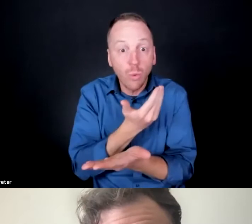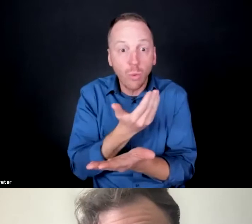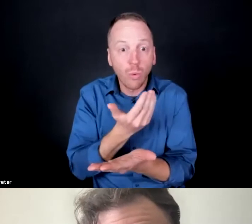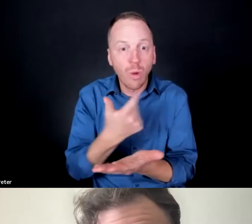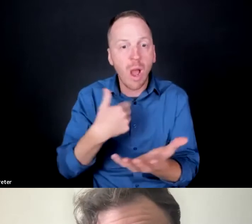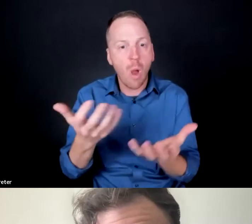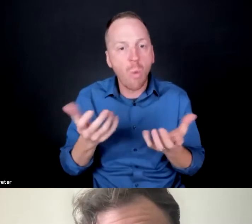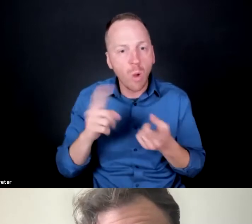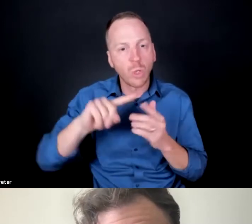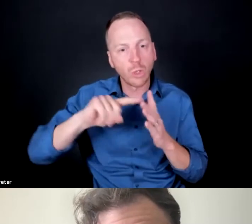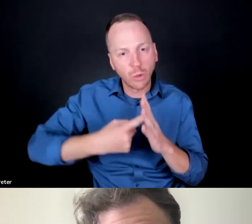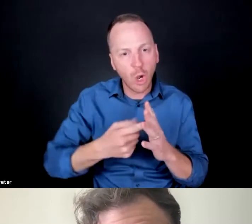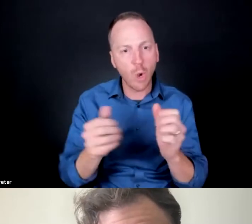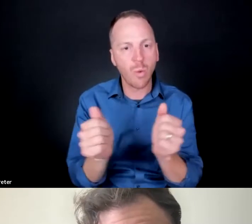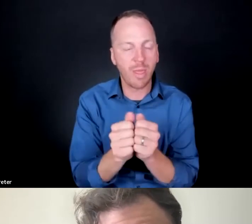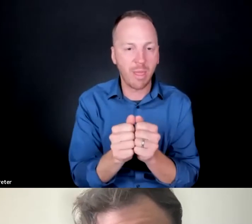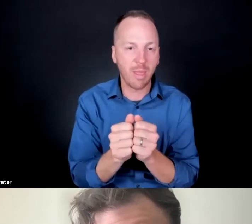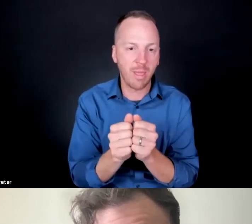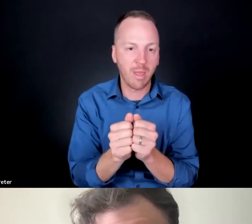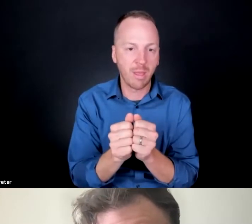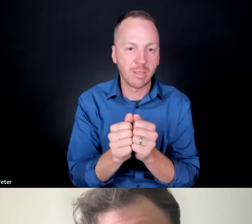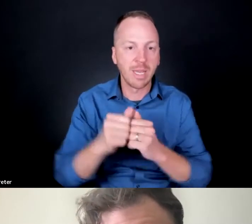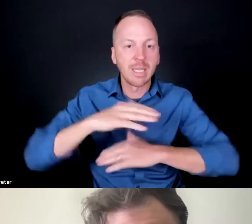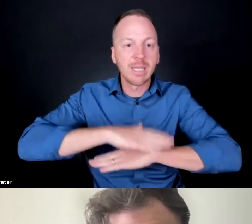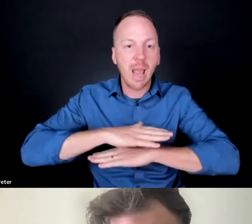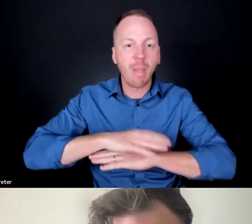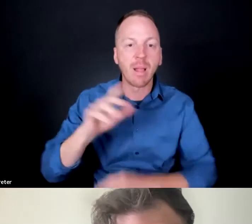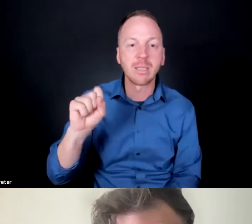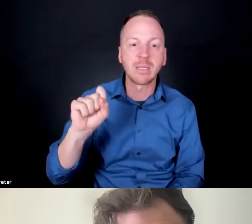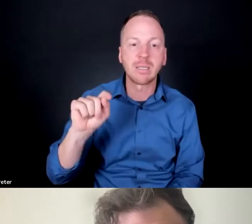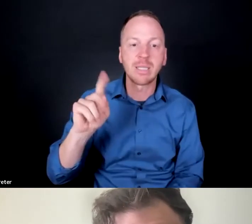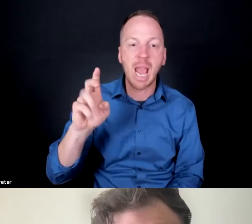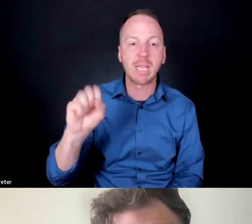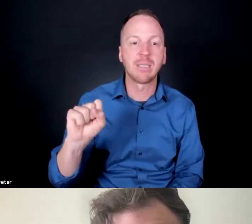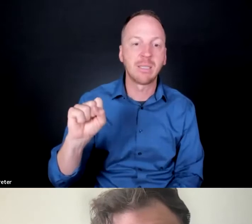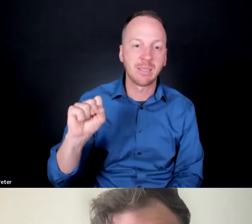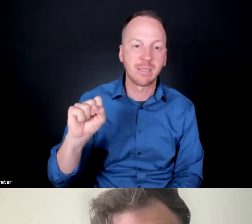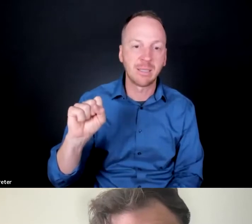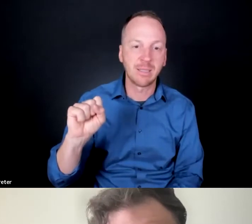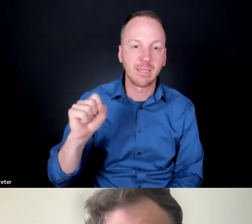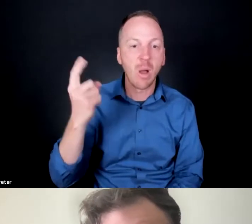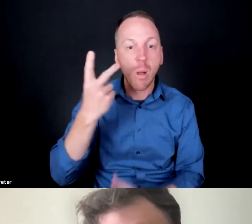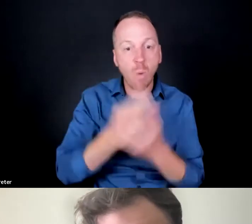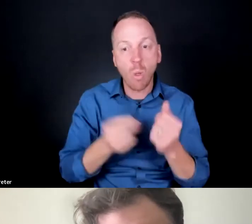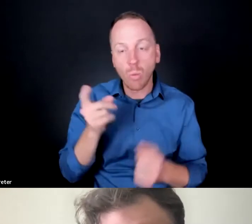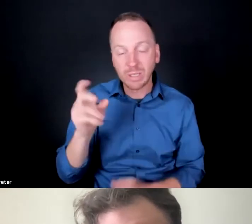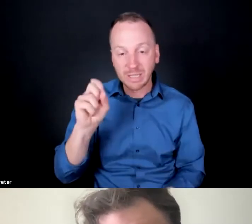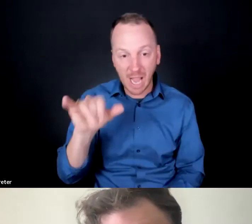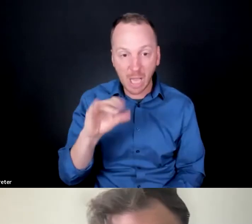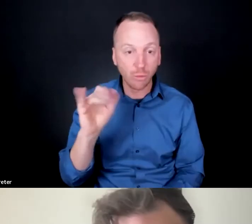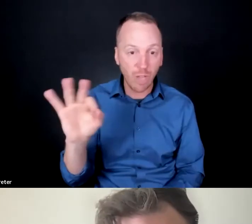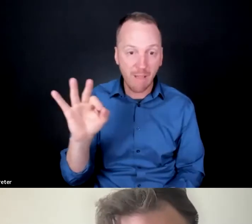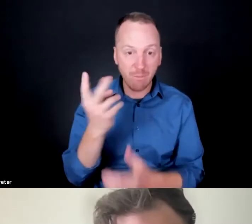I wanted to just start with table stakes. And I was hoping that both you, Sky, and